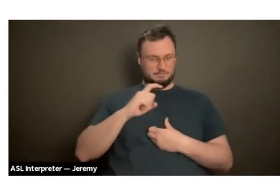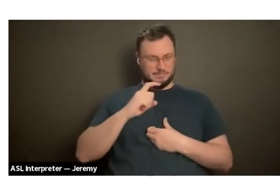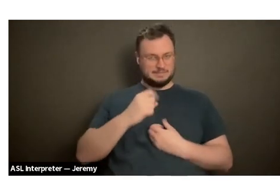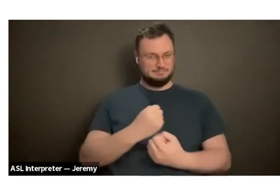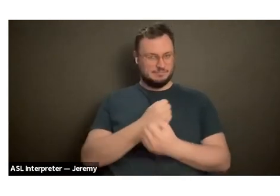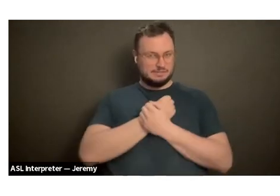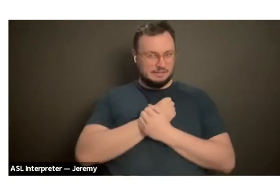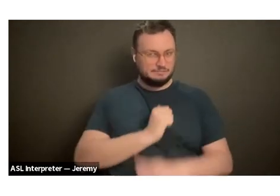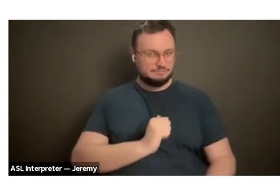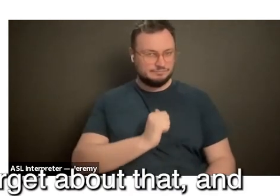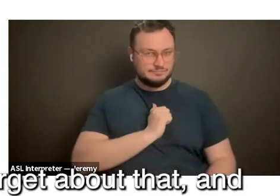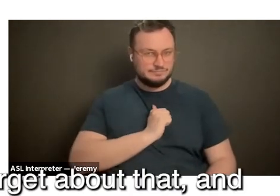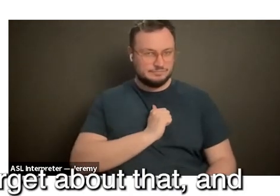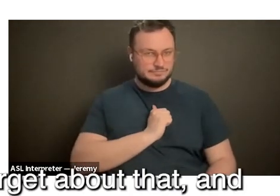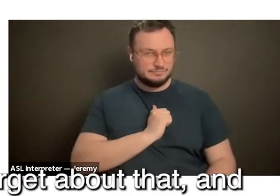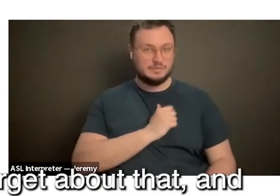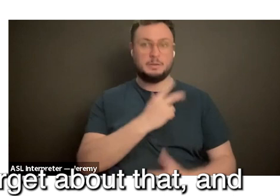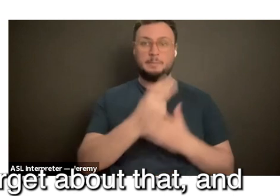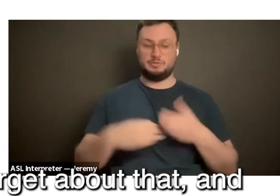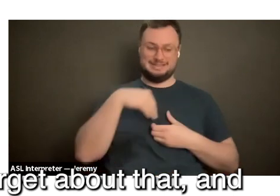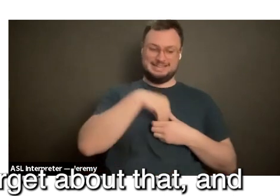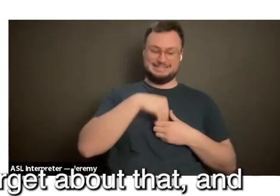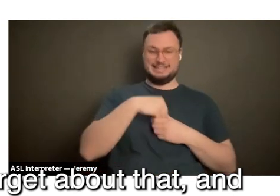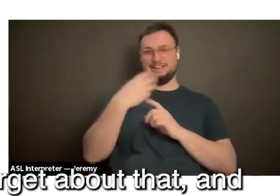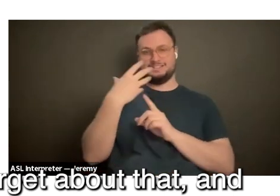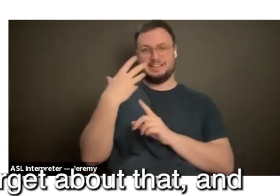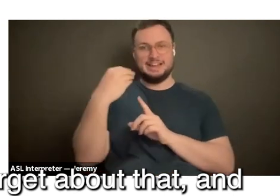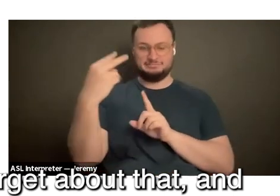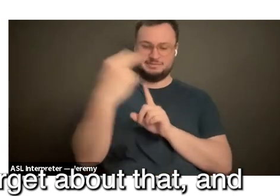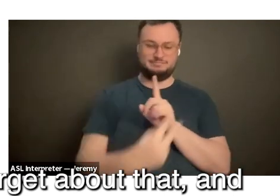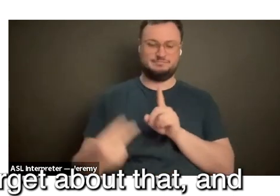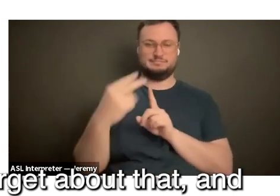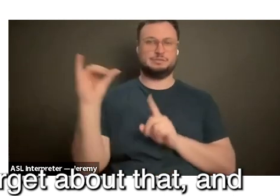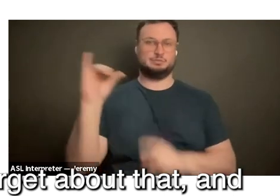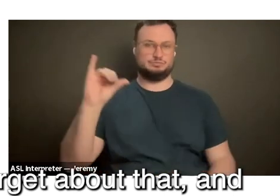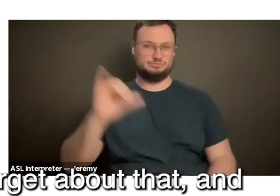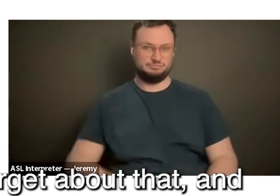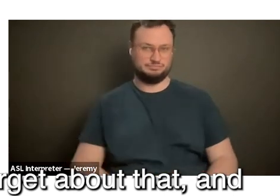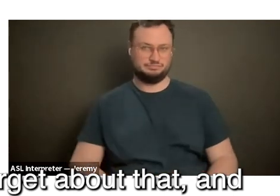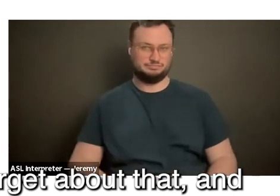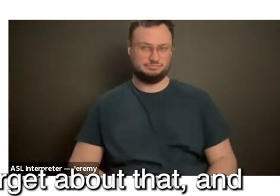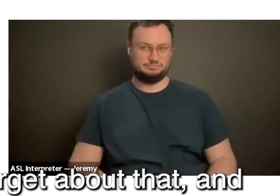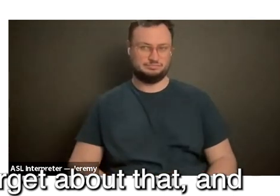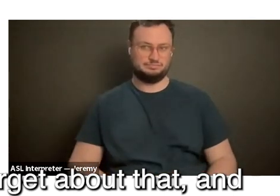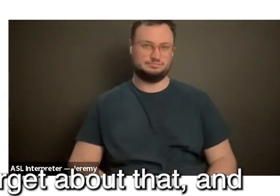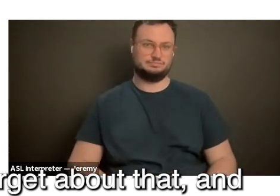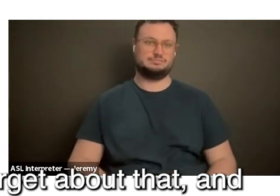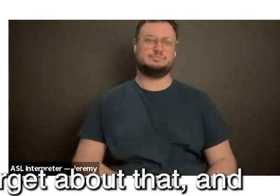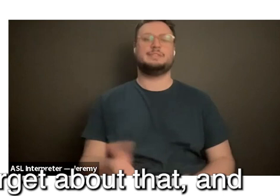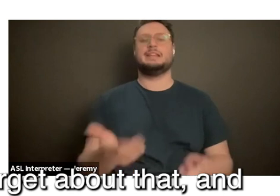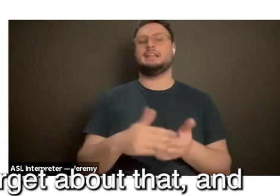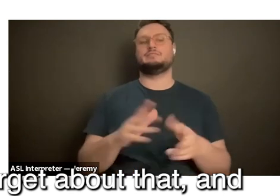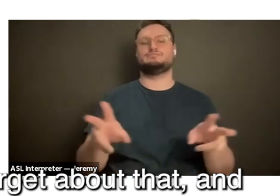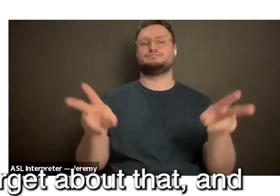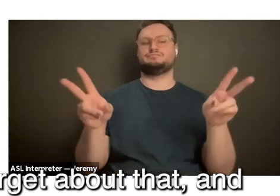and love with our inner and outer selves. And often we forget about that. And we had this wonderful quote that